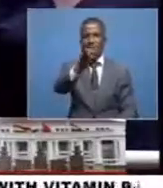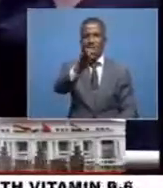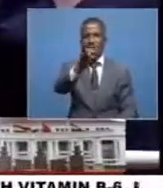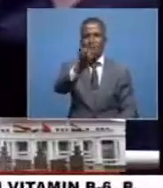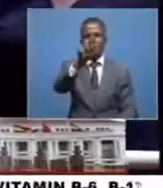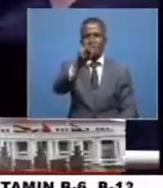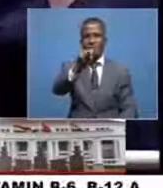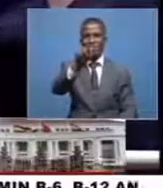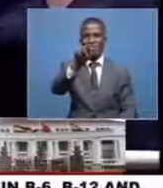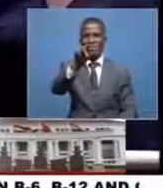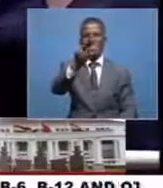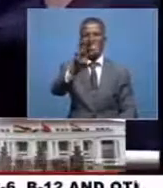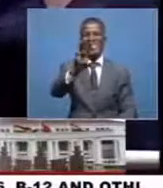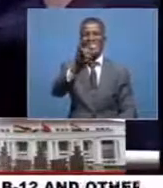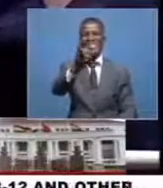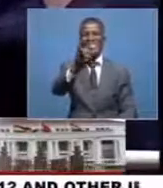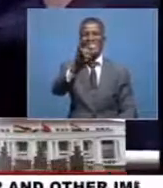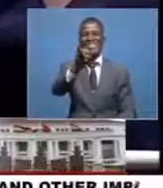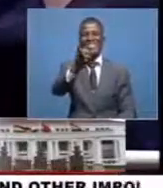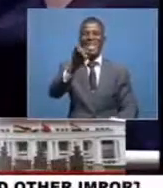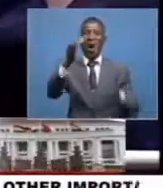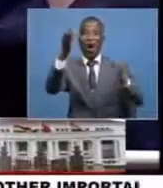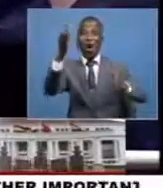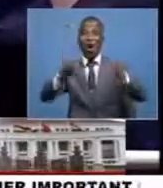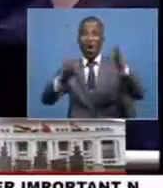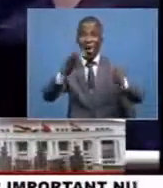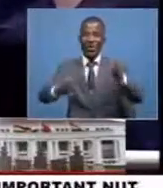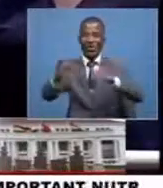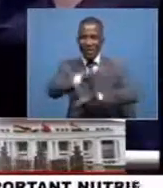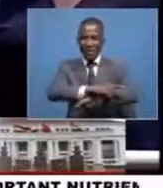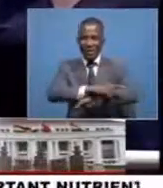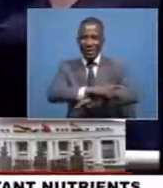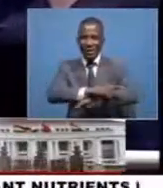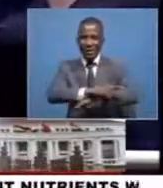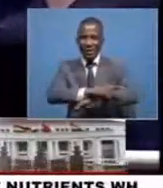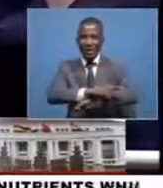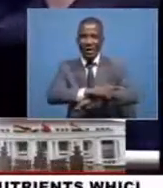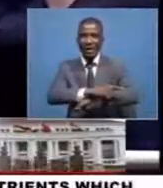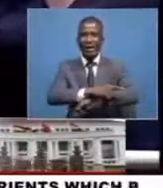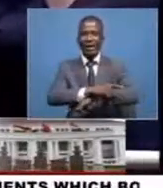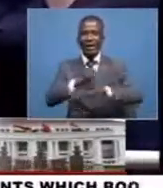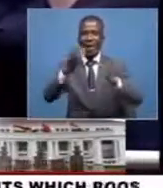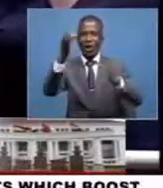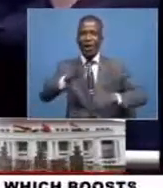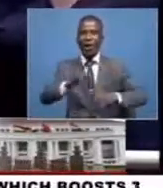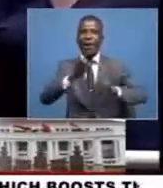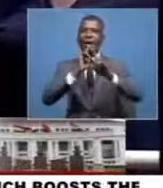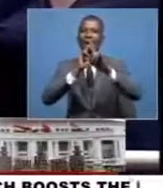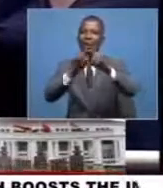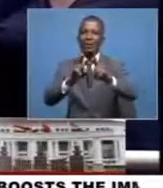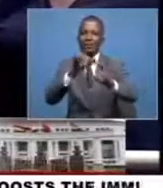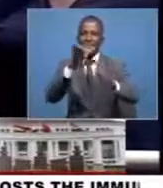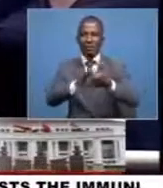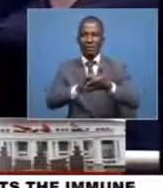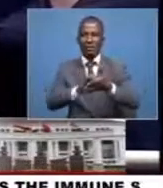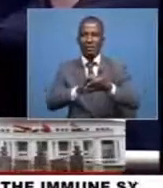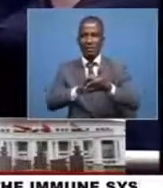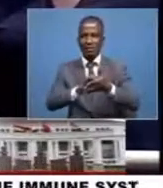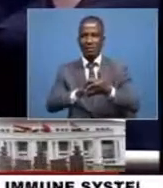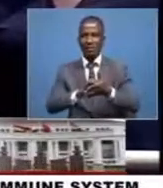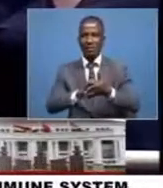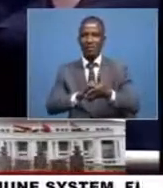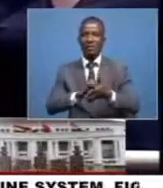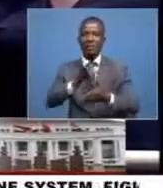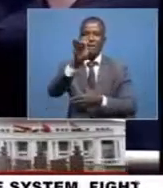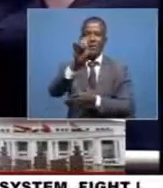No. As someone at the court nimpa or say ubua any say. A year my